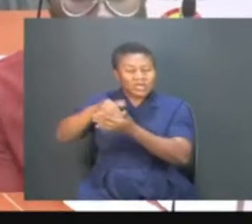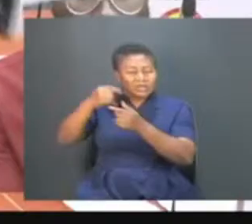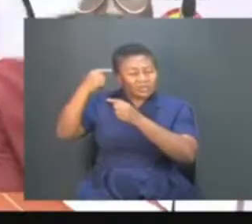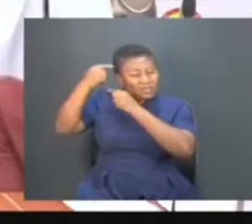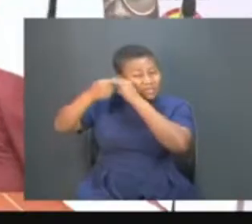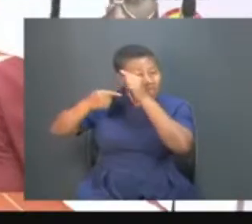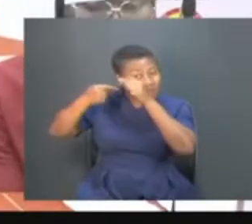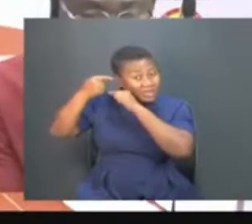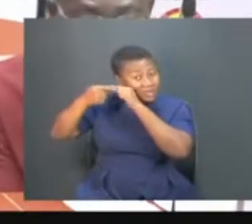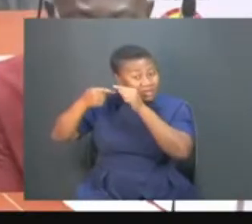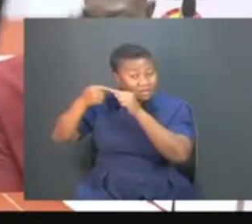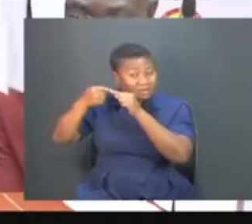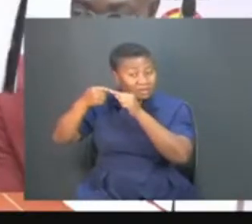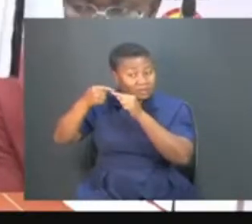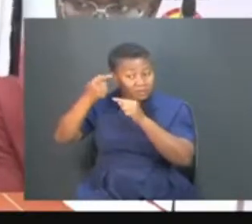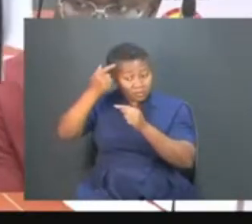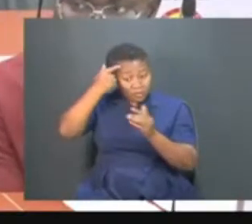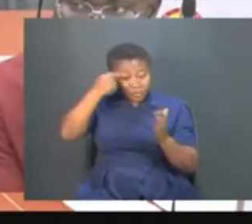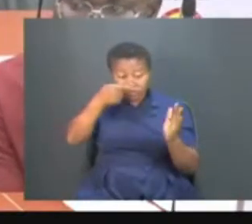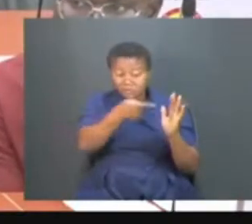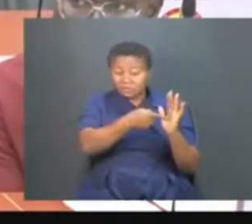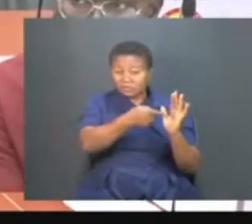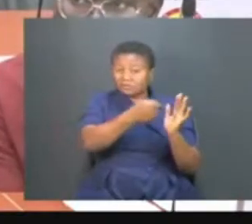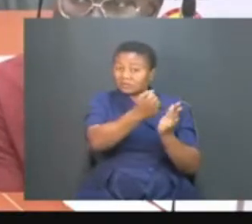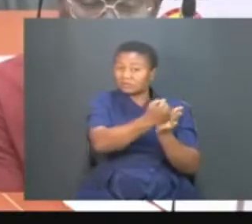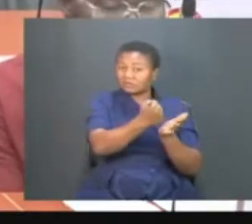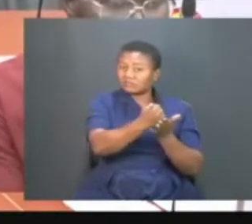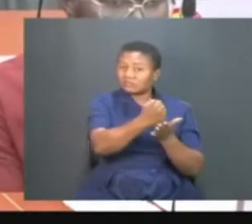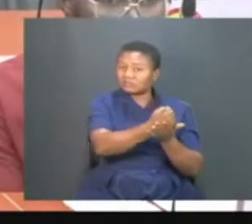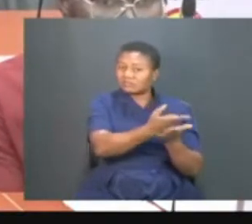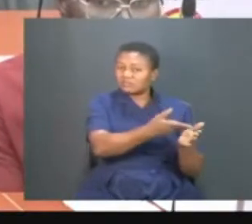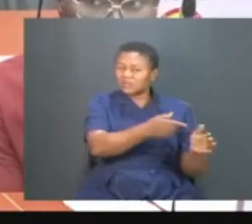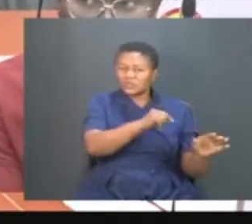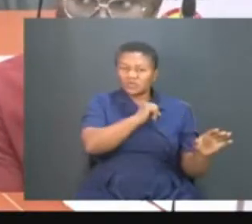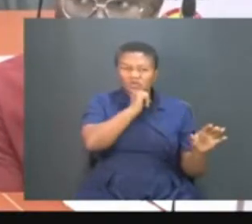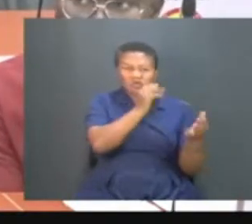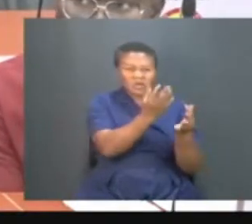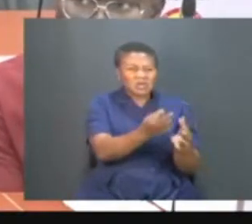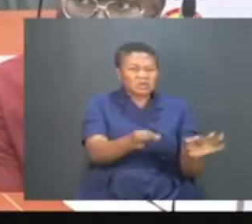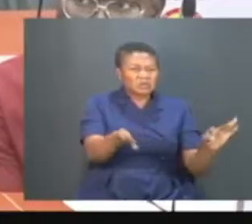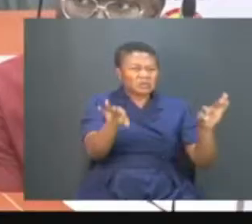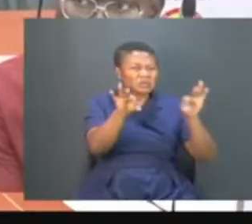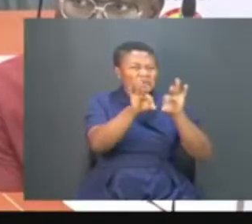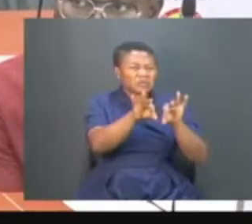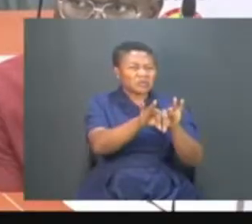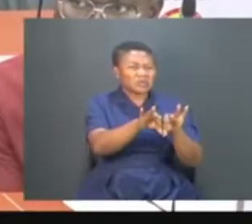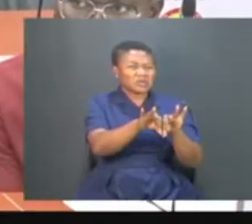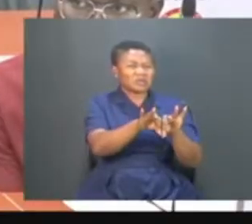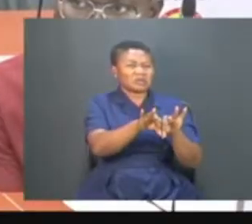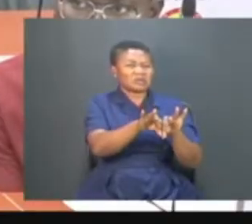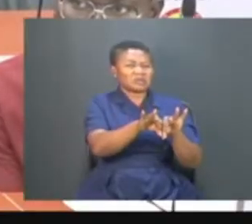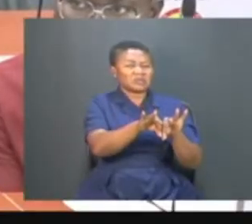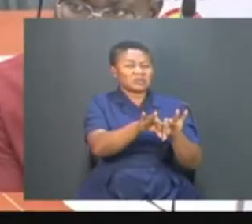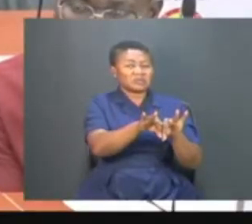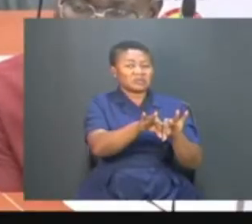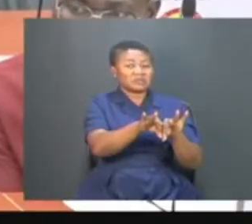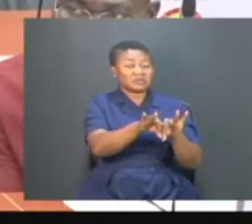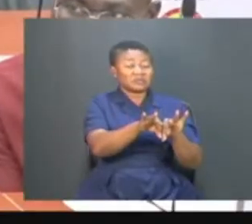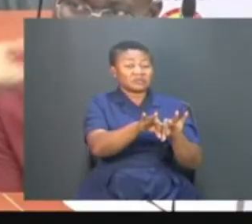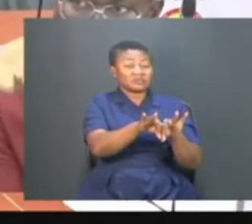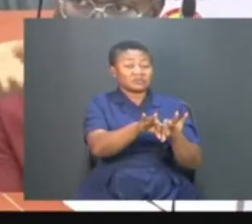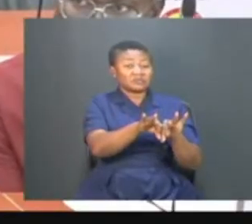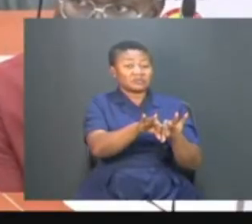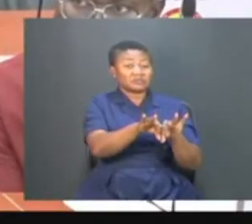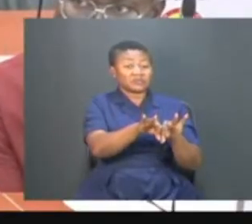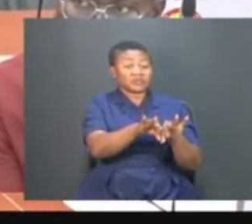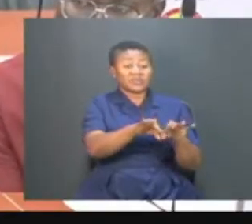this document, Mr. Speaker, contains nothing. It's like medicine without a potent medicinal element. It's like taking